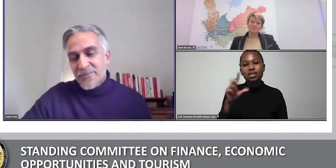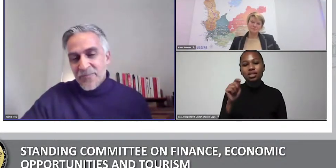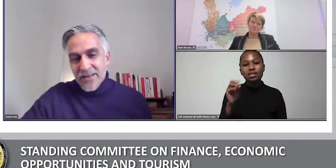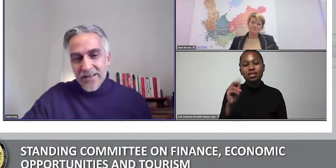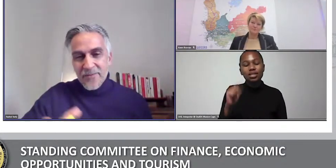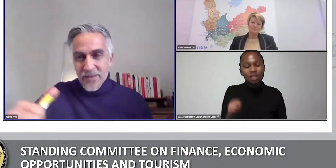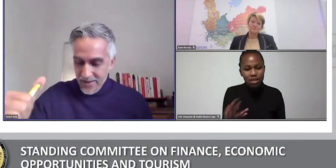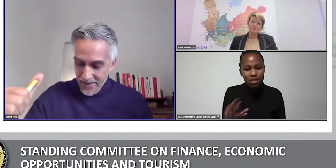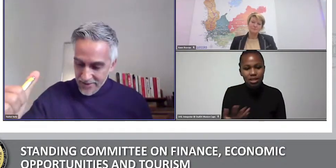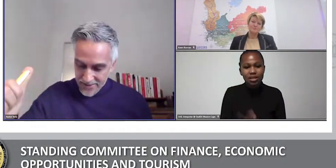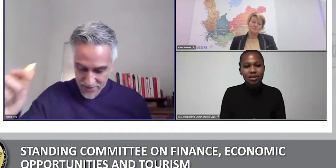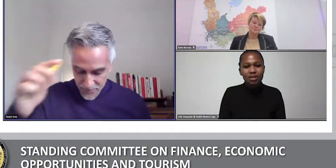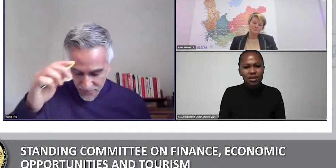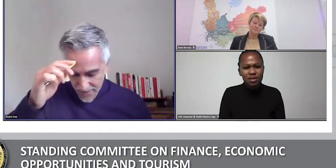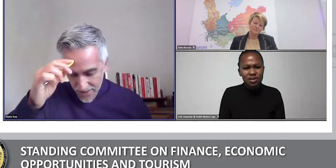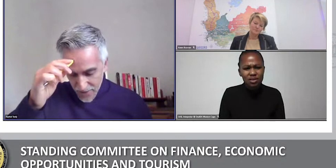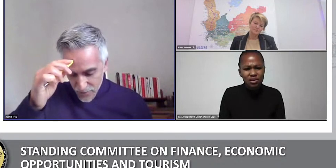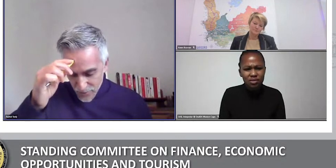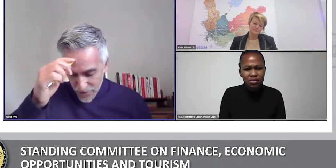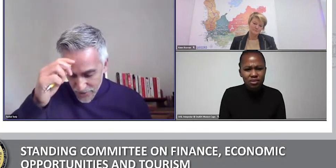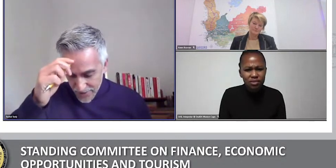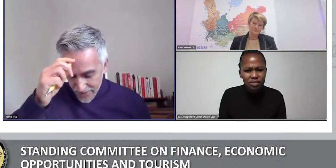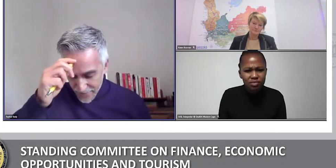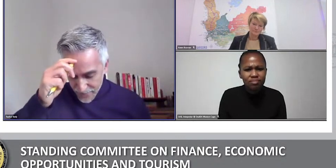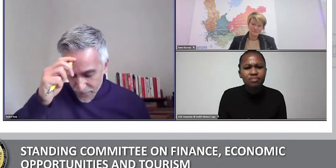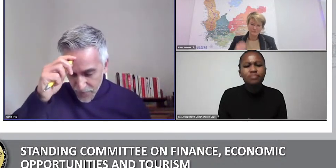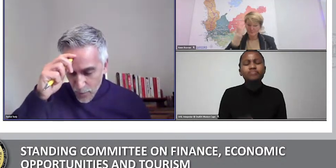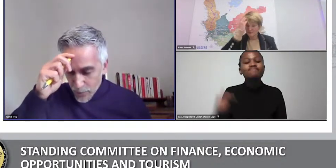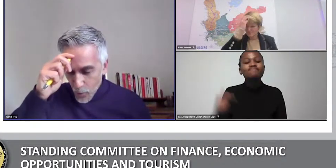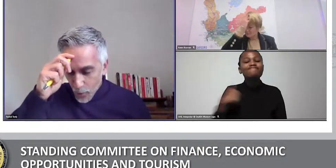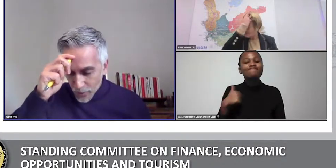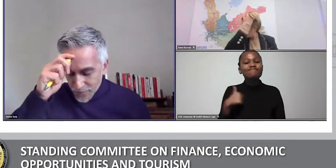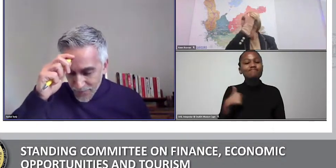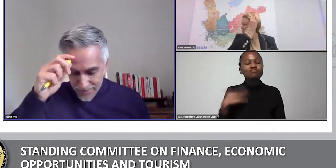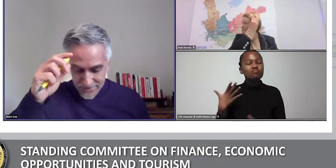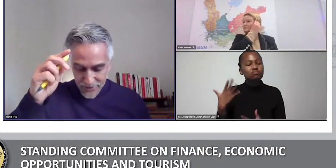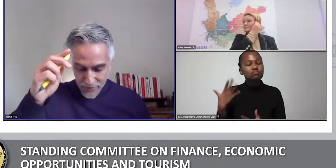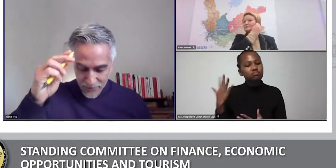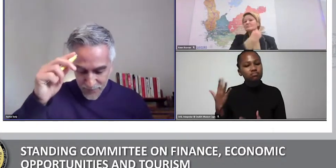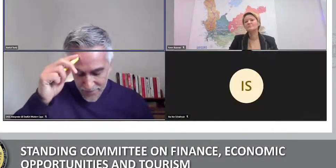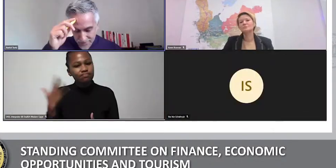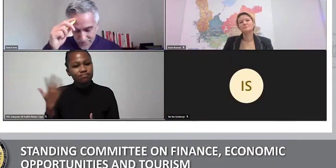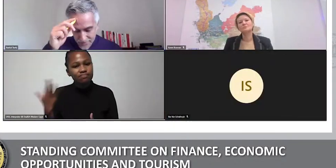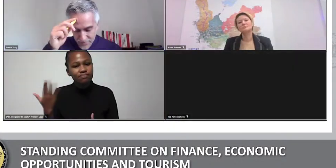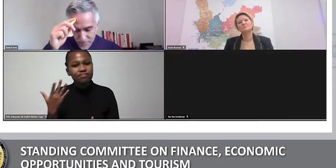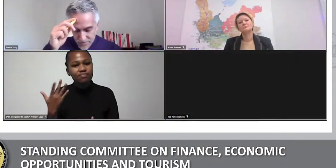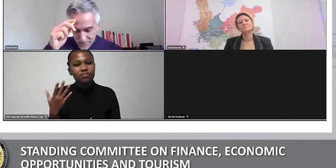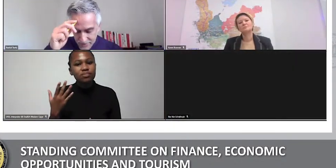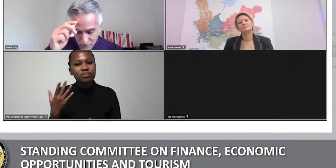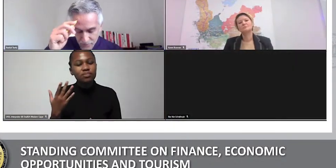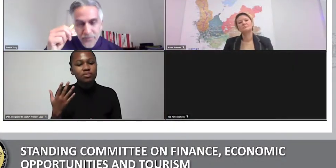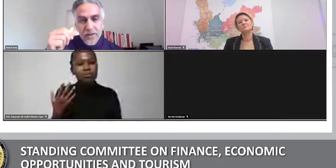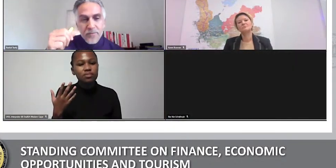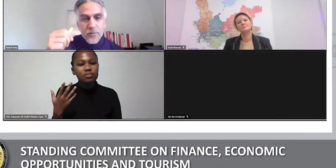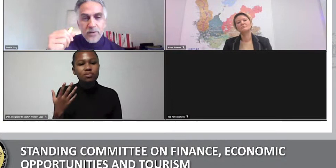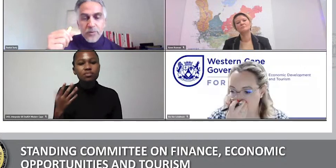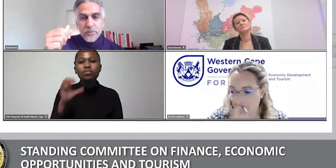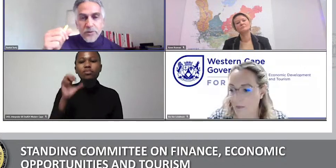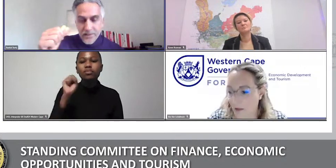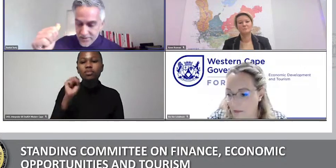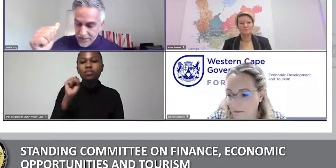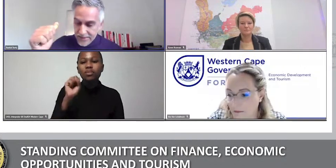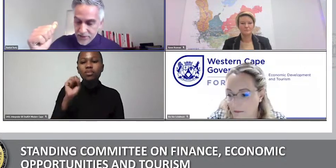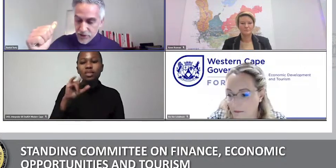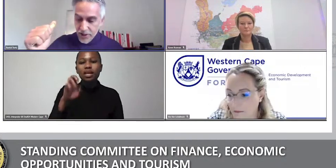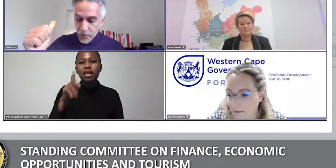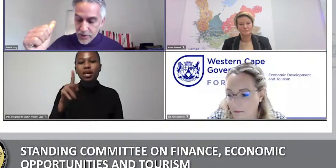close to this. Ilse, I was wondering if overall, so Member Seleko,